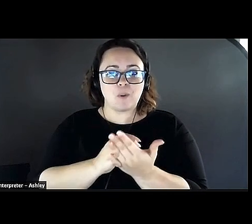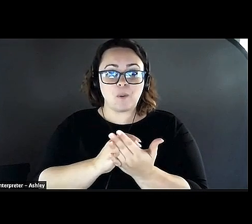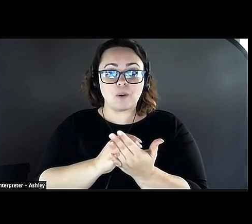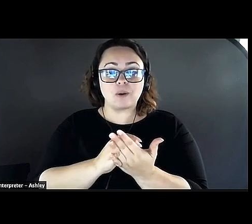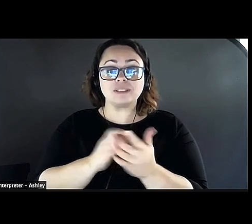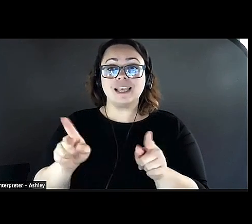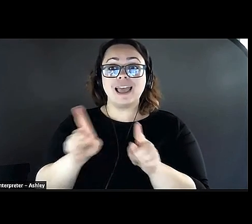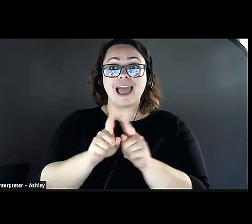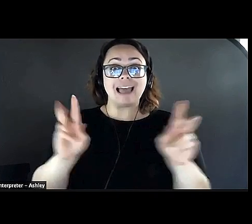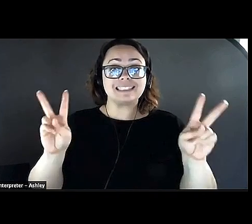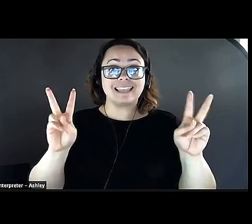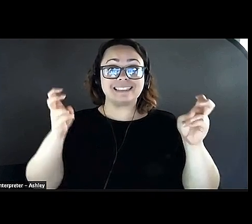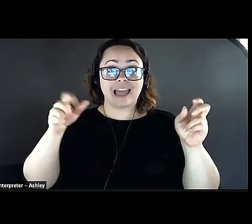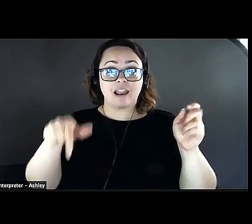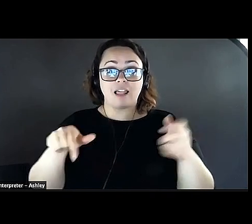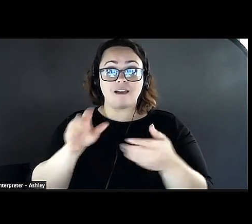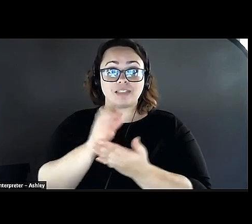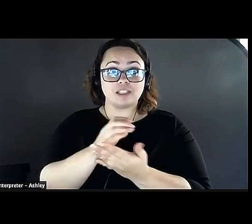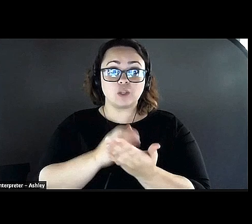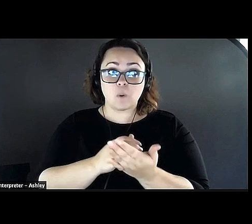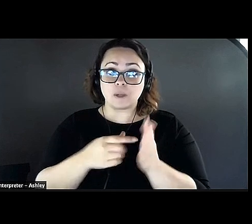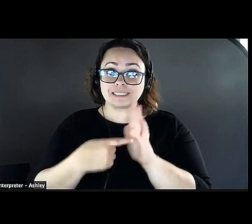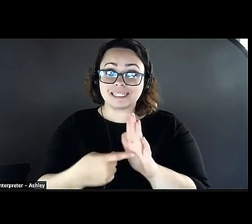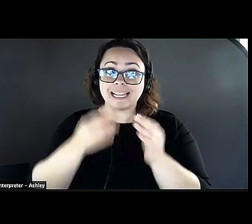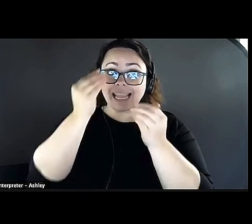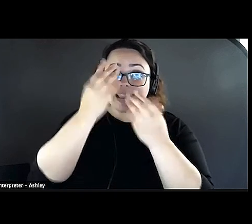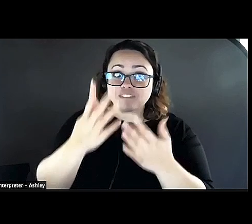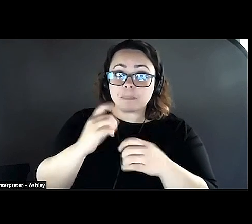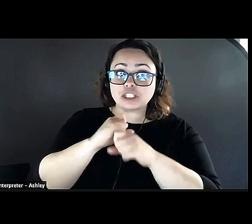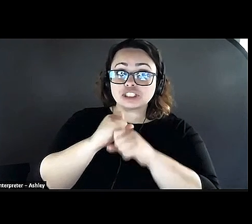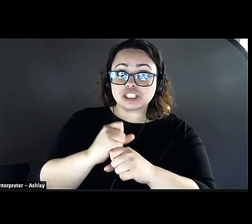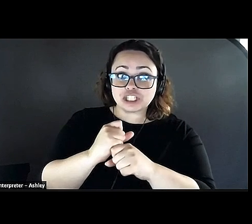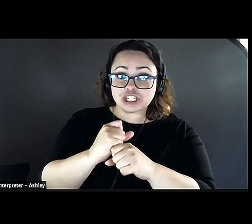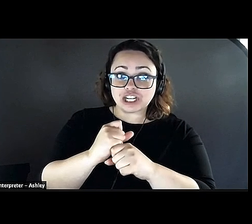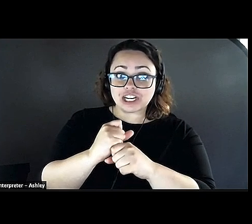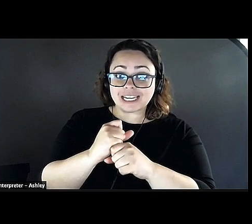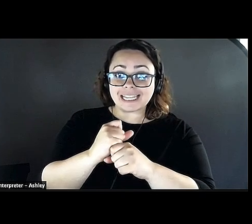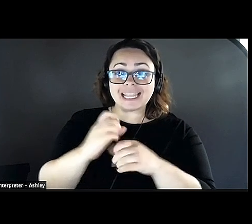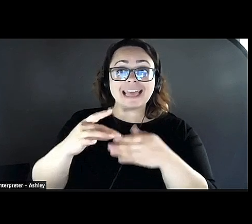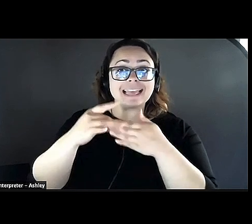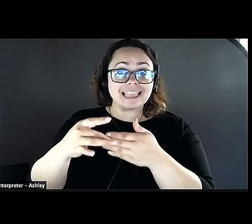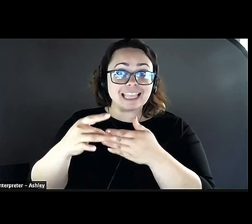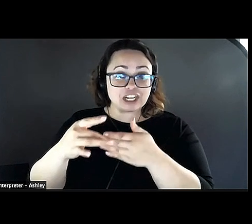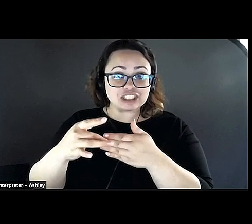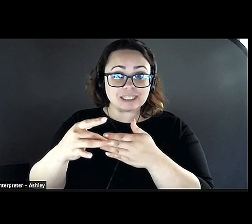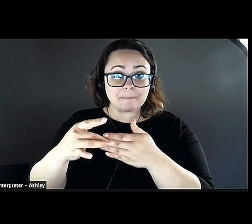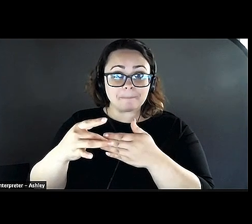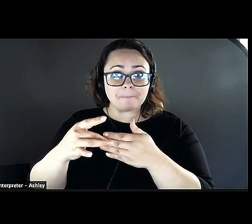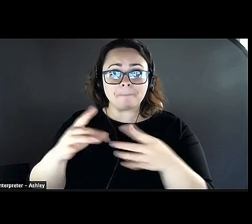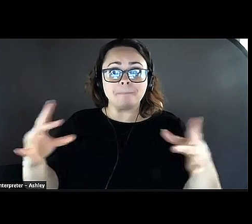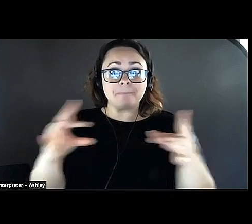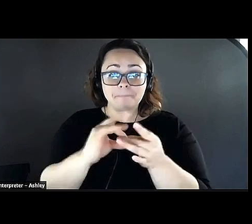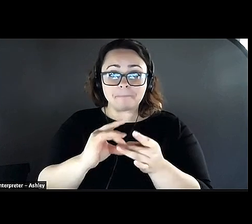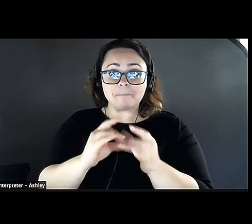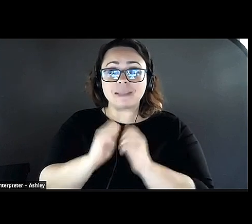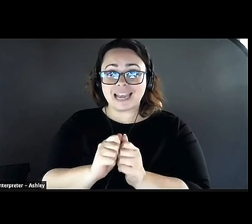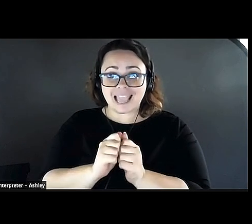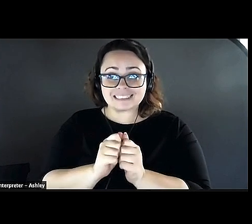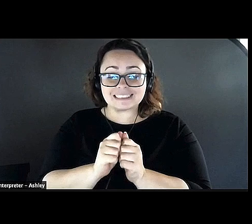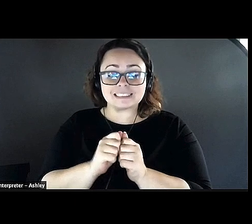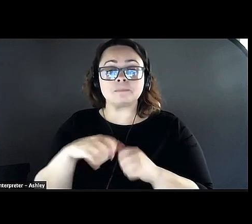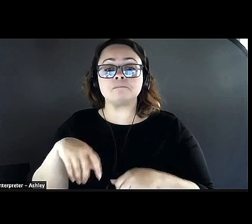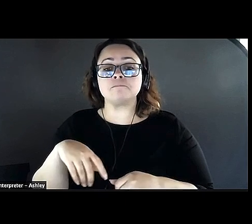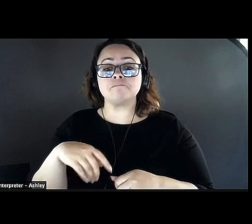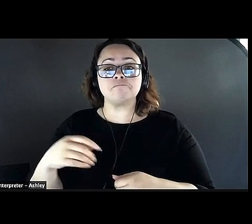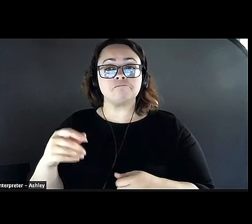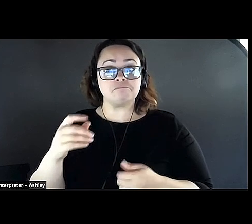the title of this course indicates, information security and leadership go hand in hand. Just as